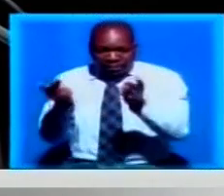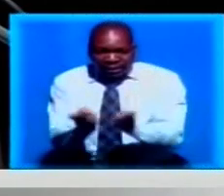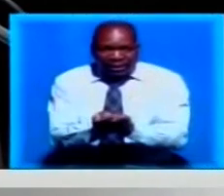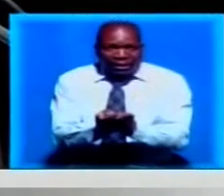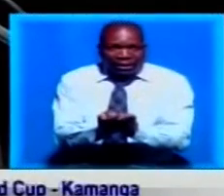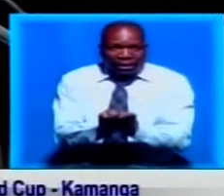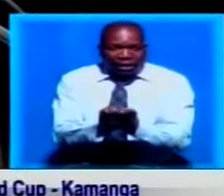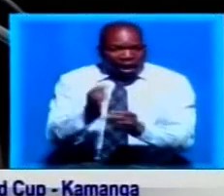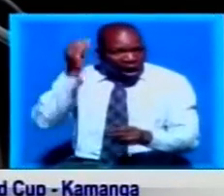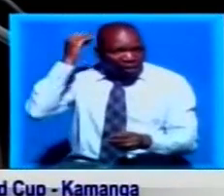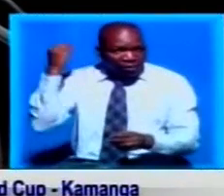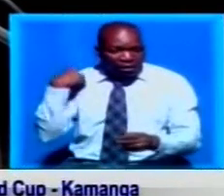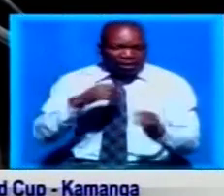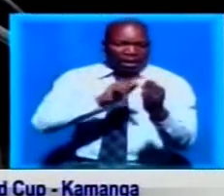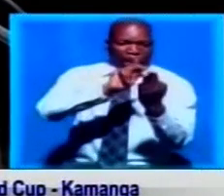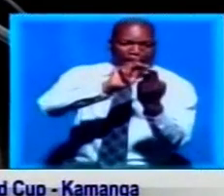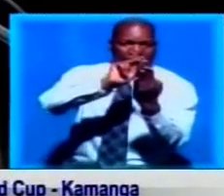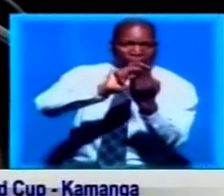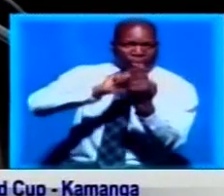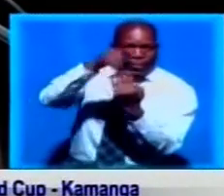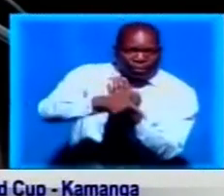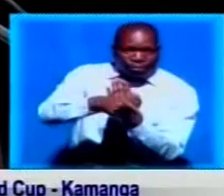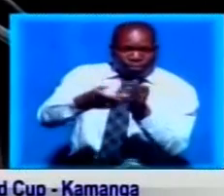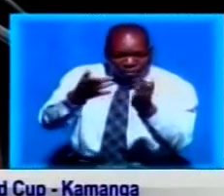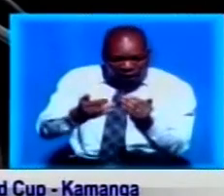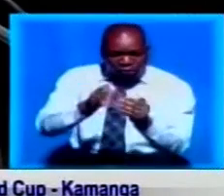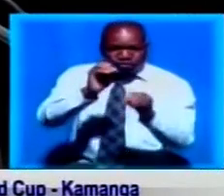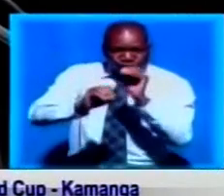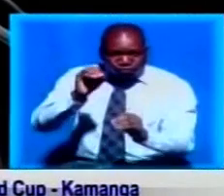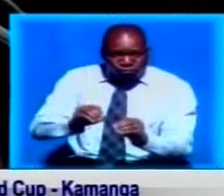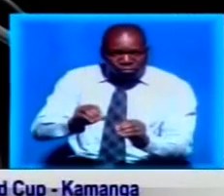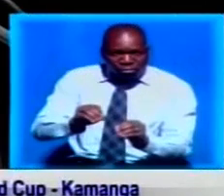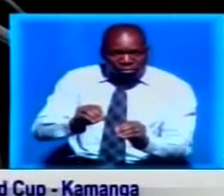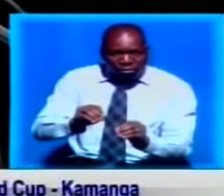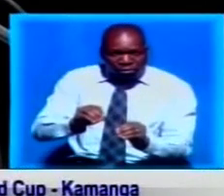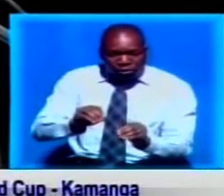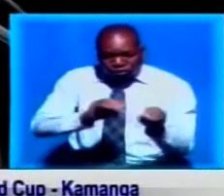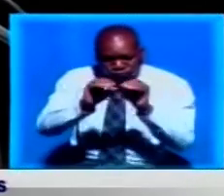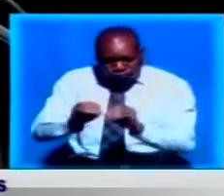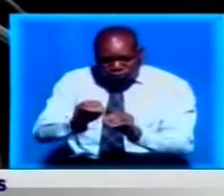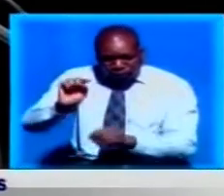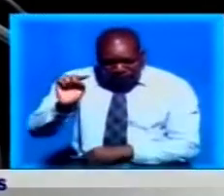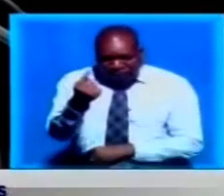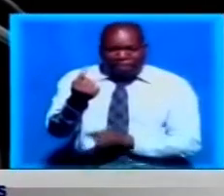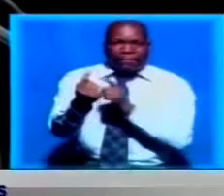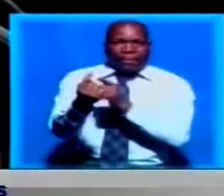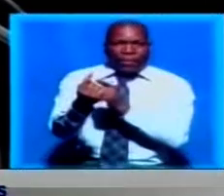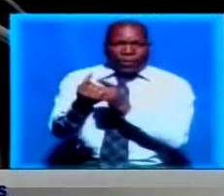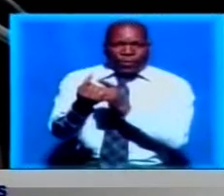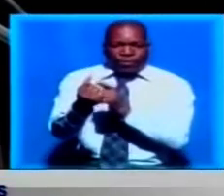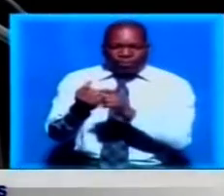to draw up a program where we shall do the following. The first one is bring